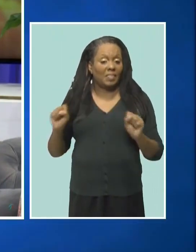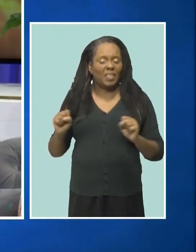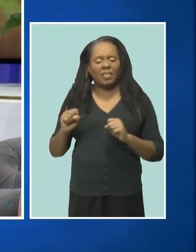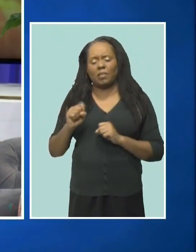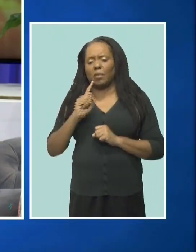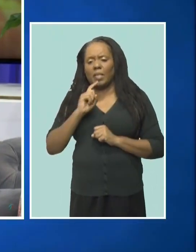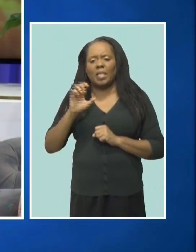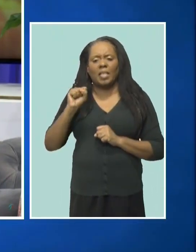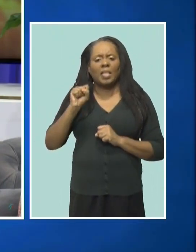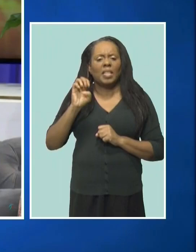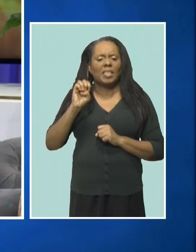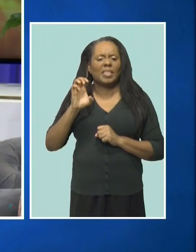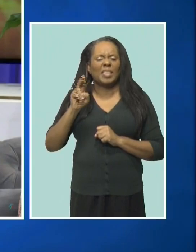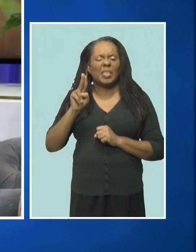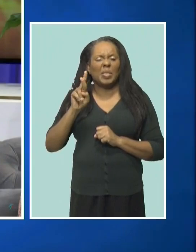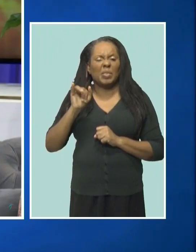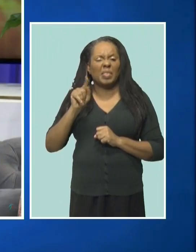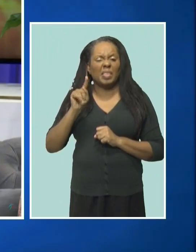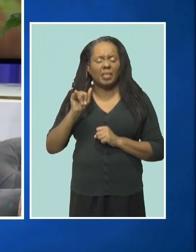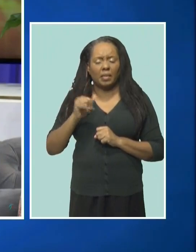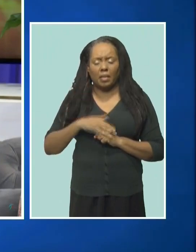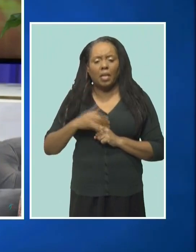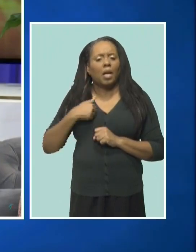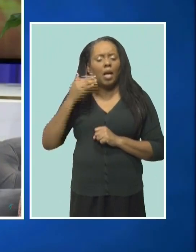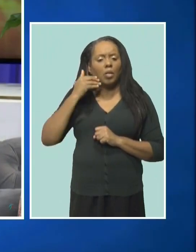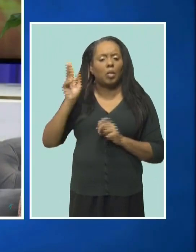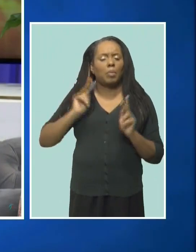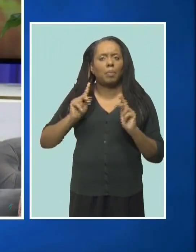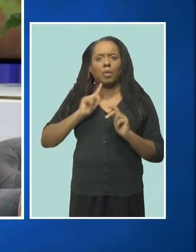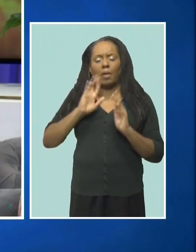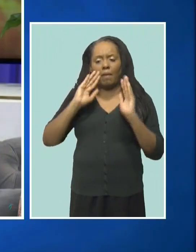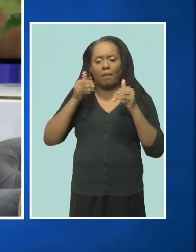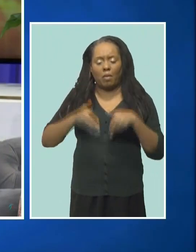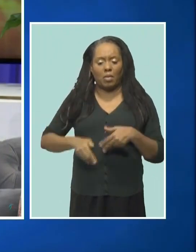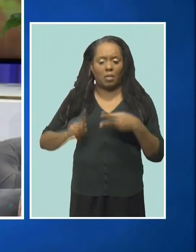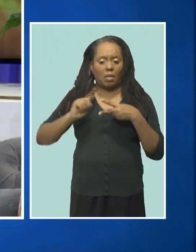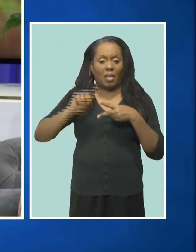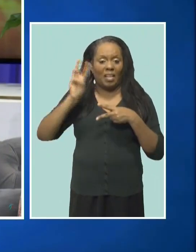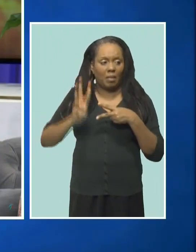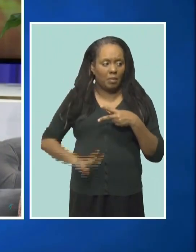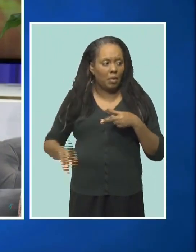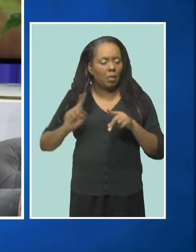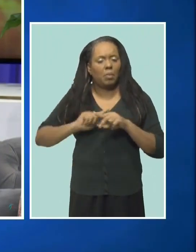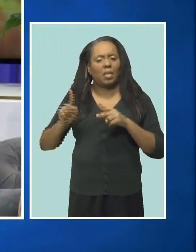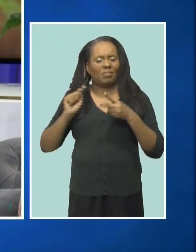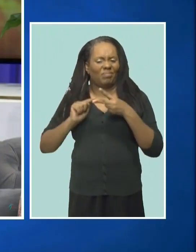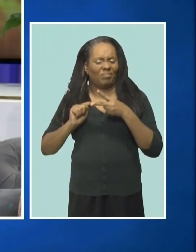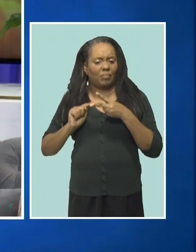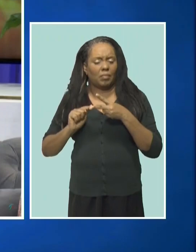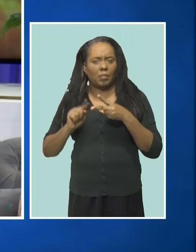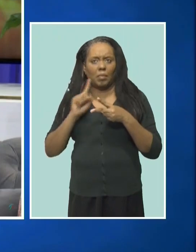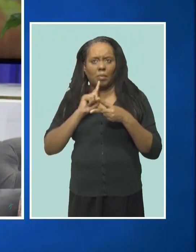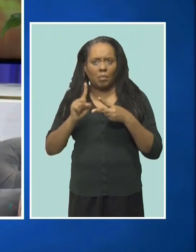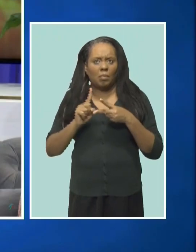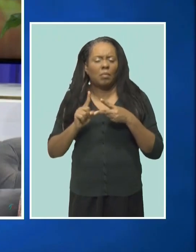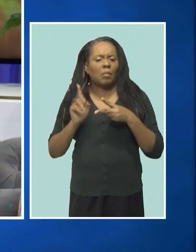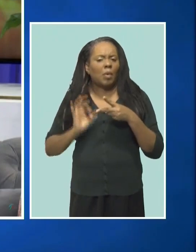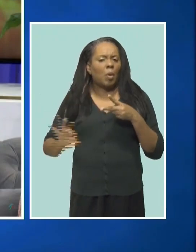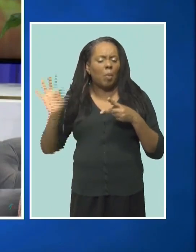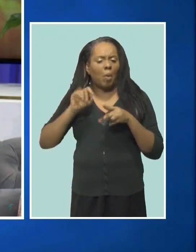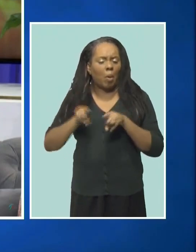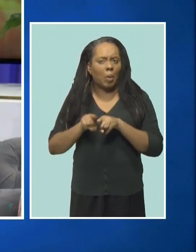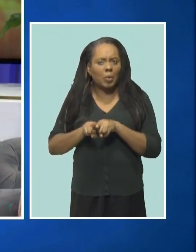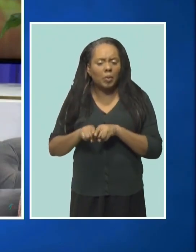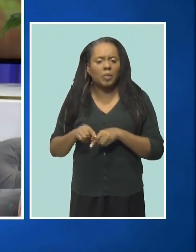so much attention and resources being poured into climate, sometimes security isn't as robust. So a